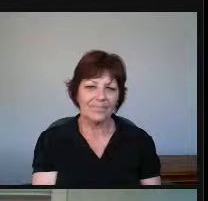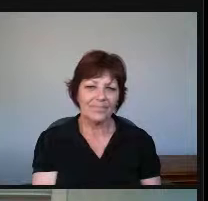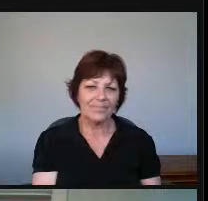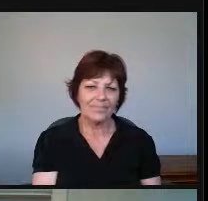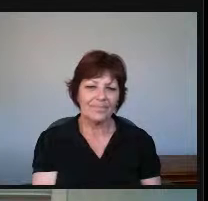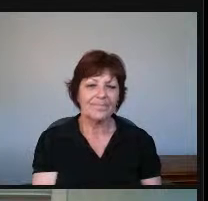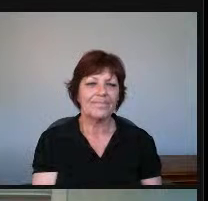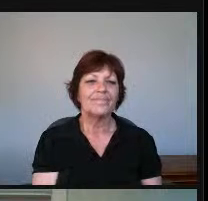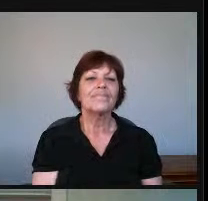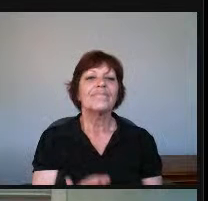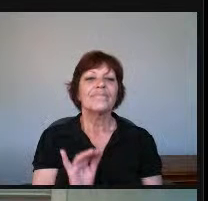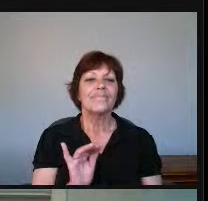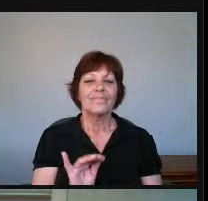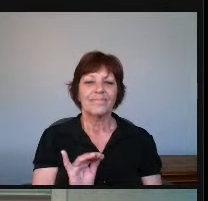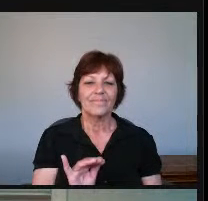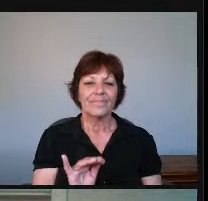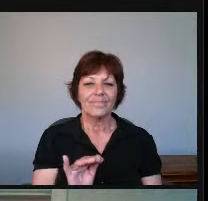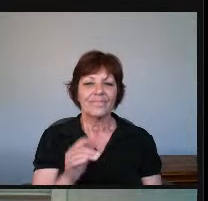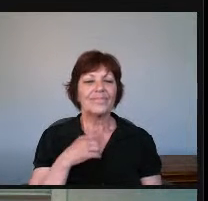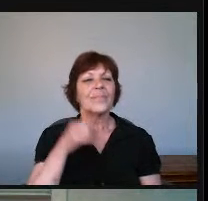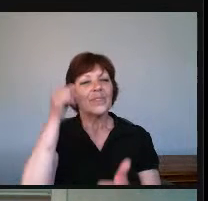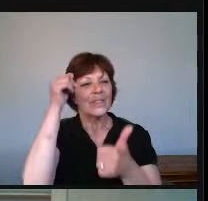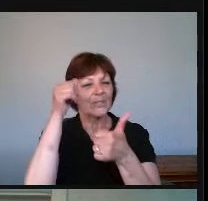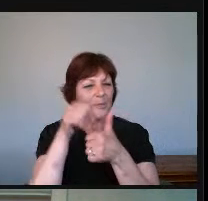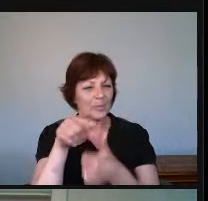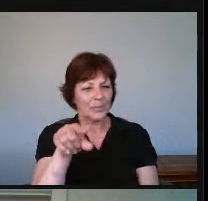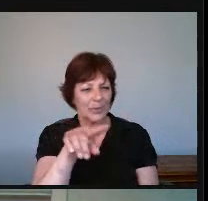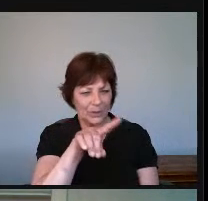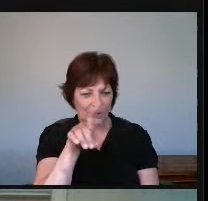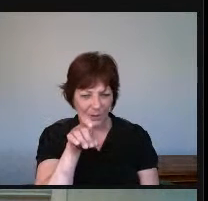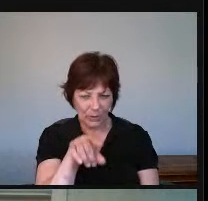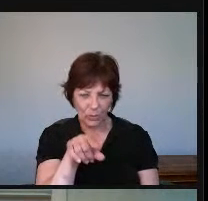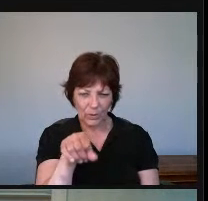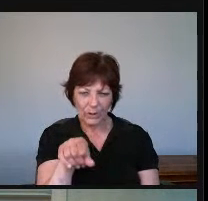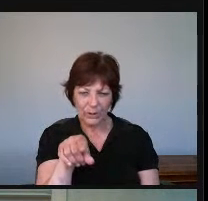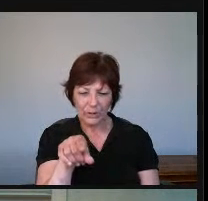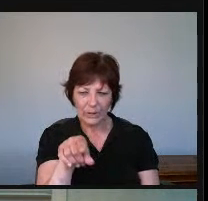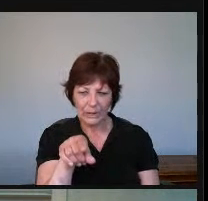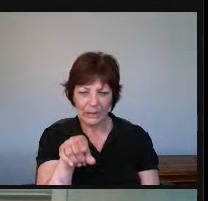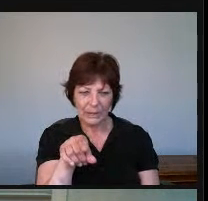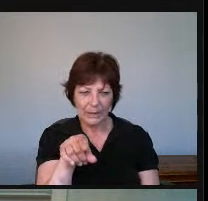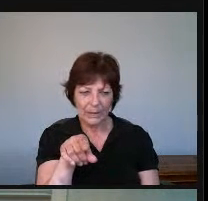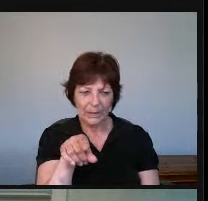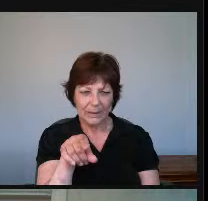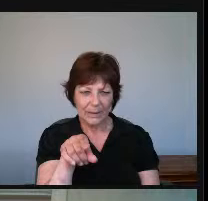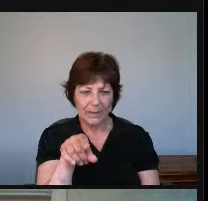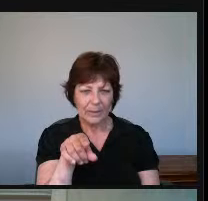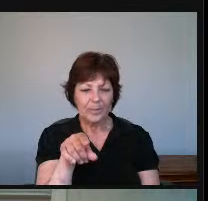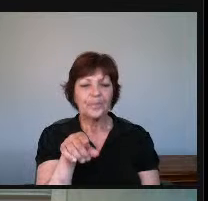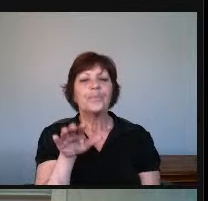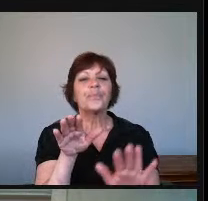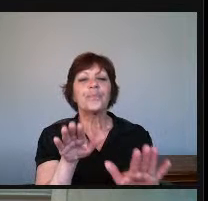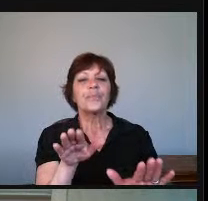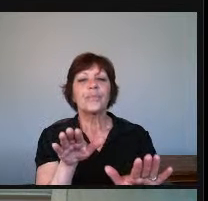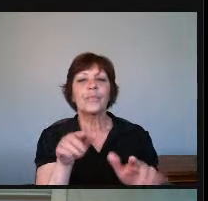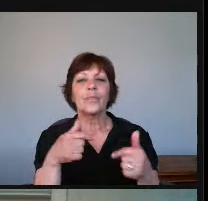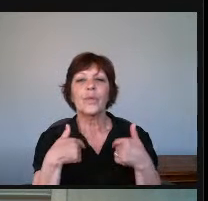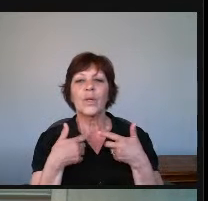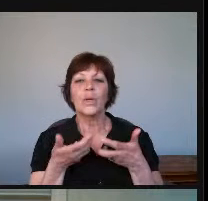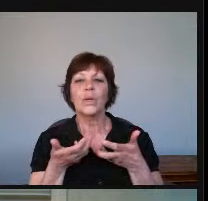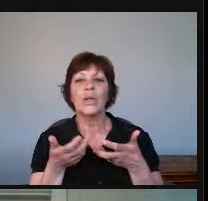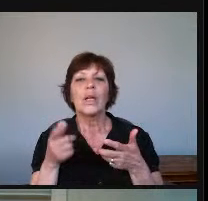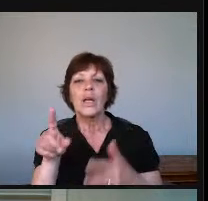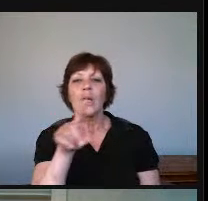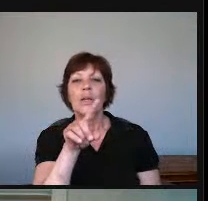As I remember the question, it was, we certainly don't want volunteers. So the